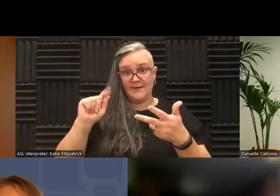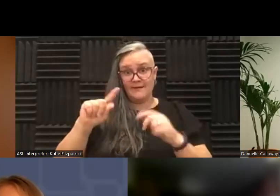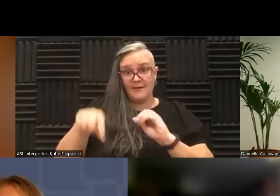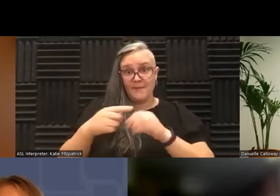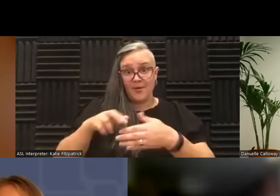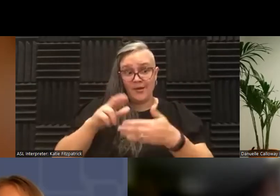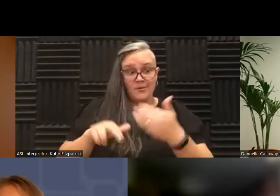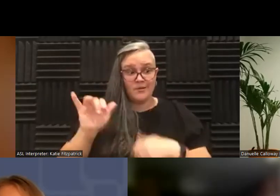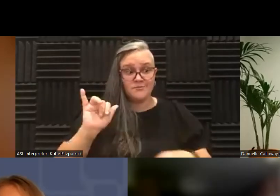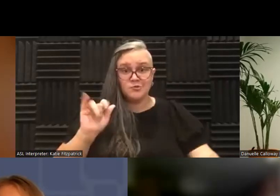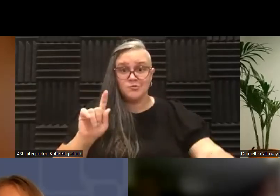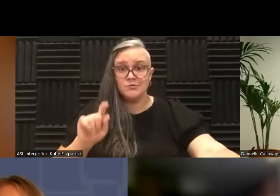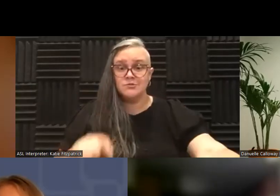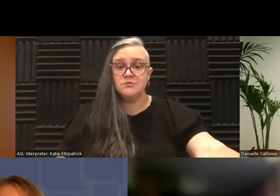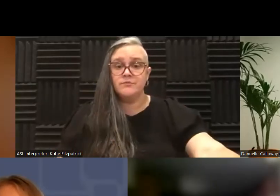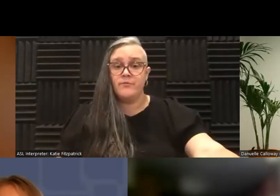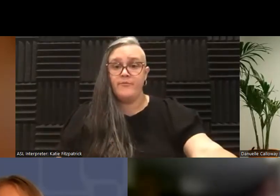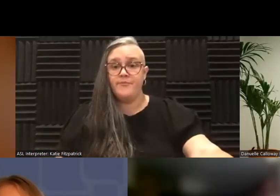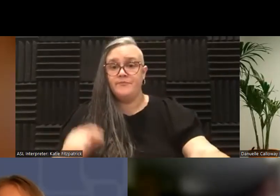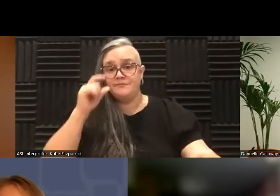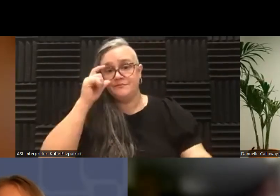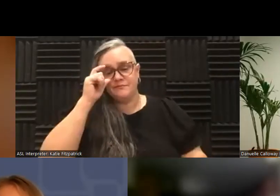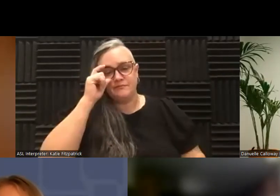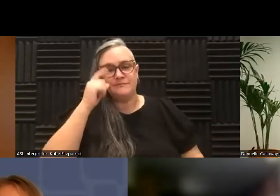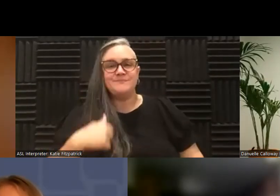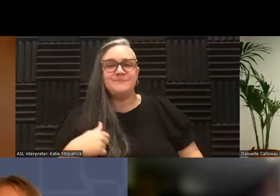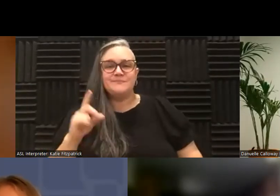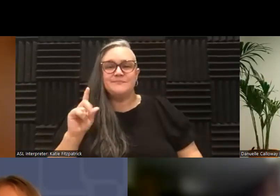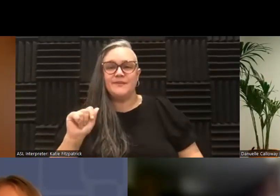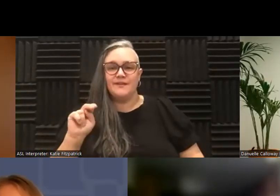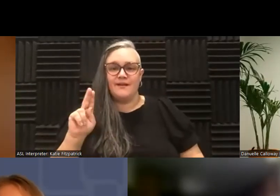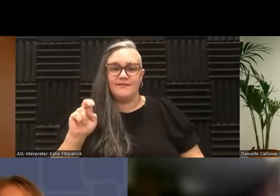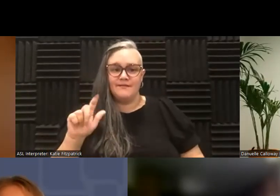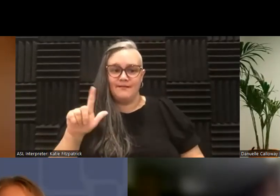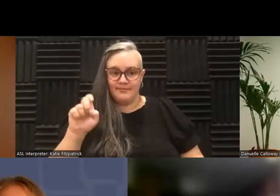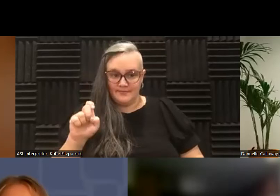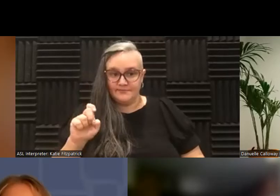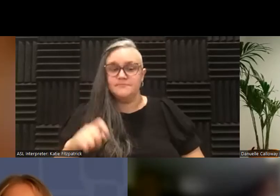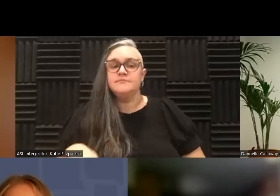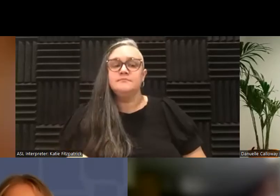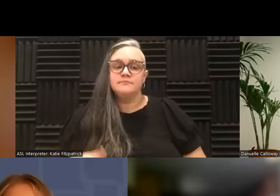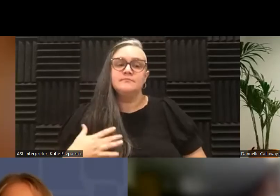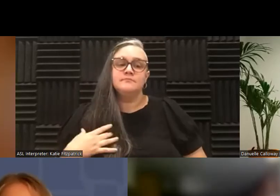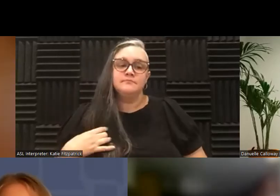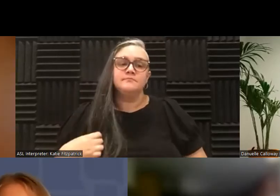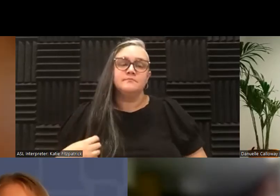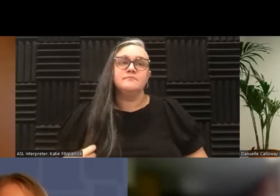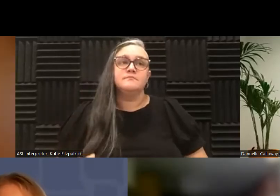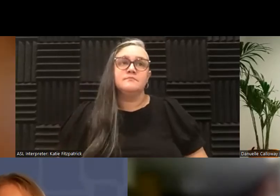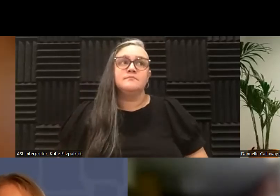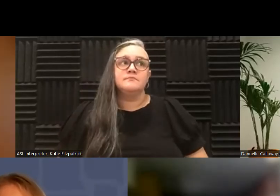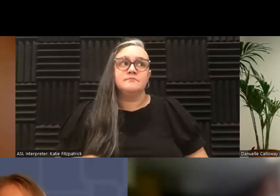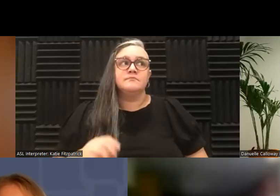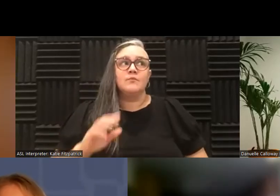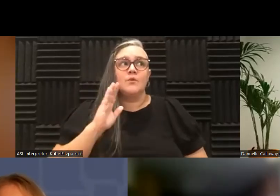Hey, this is Danielle. Yeah, I would say that many of